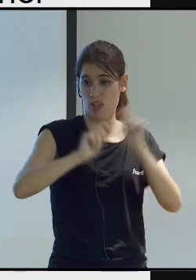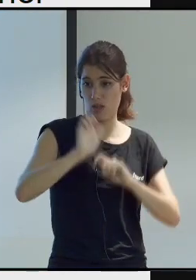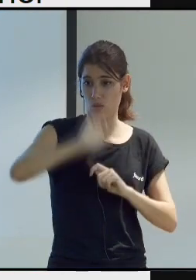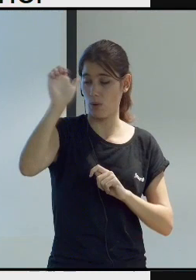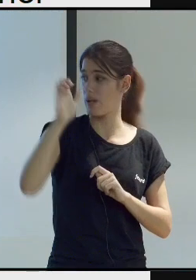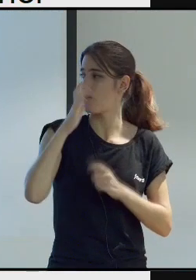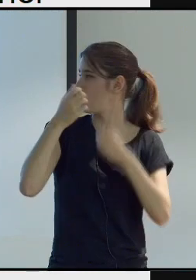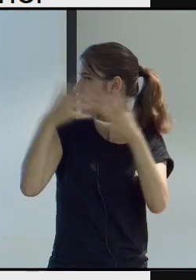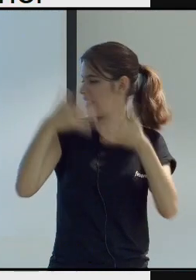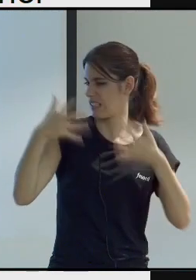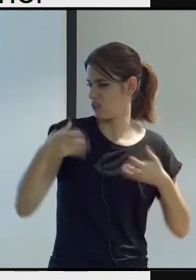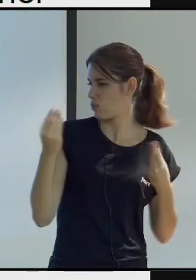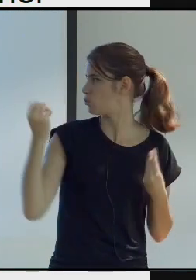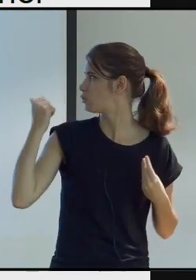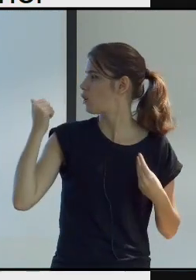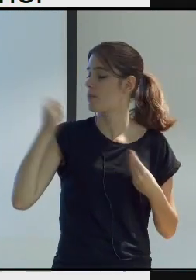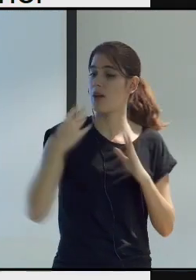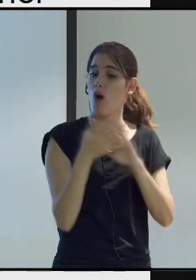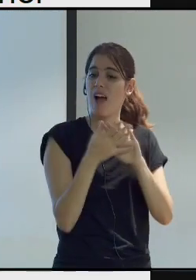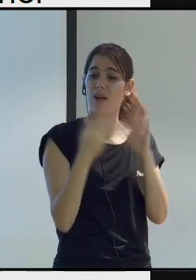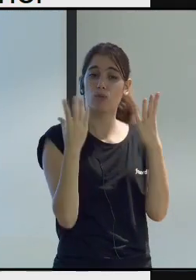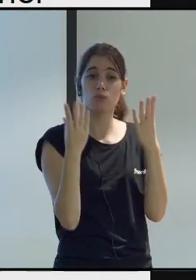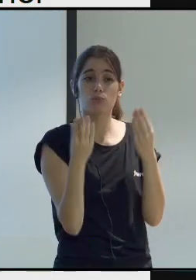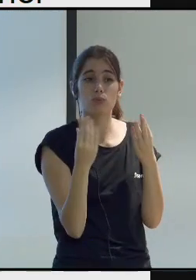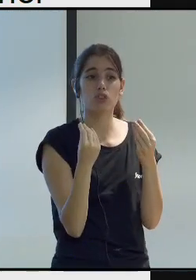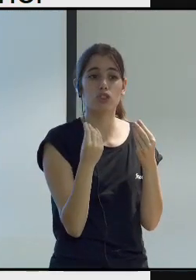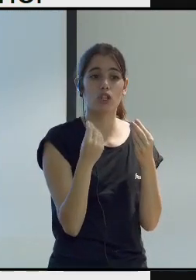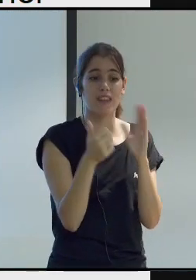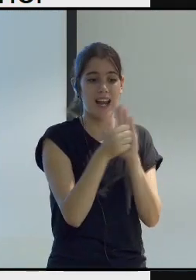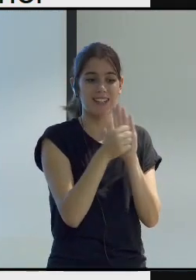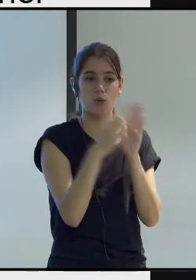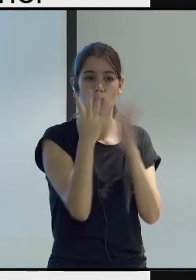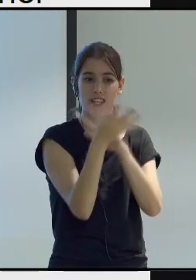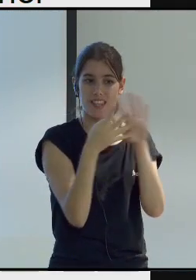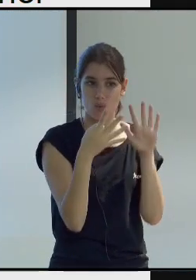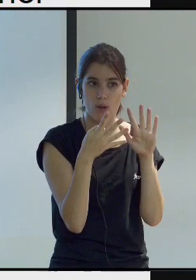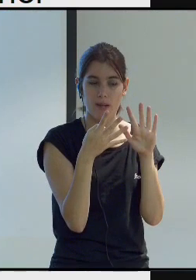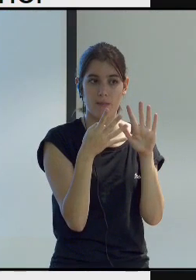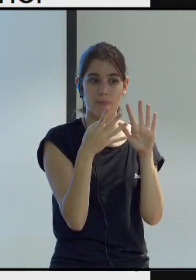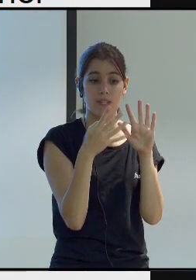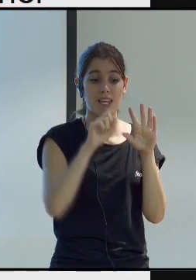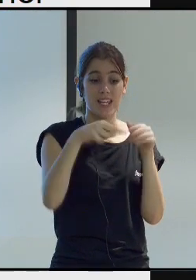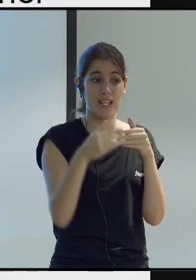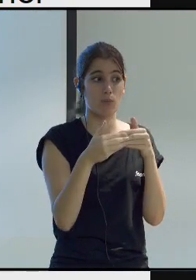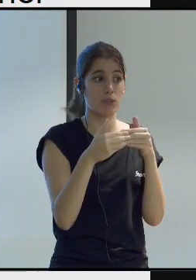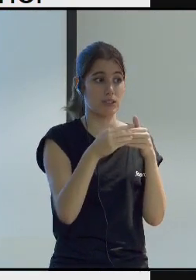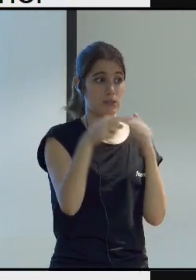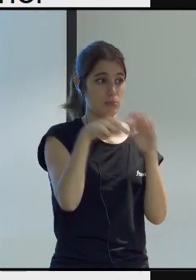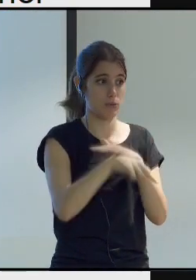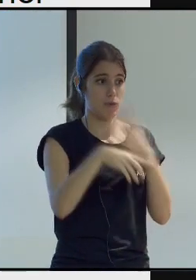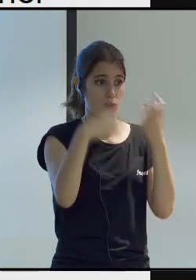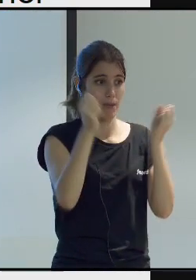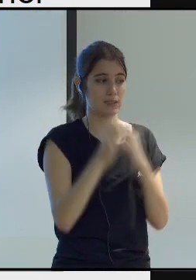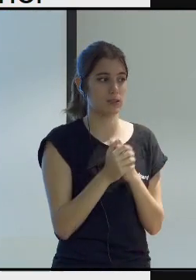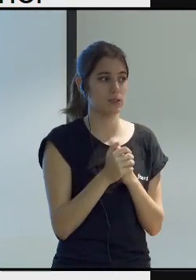lot on Article 19 and on the general comment that will be elaborate later on. We will also ensure that all our